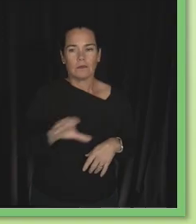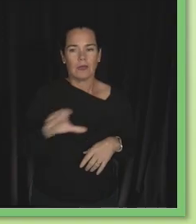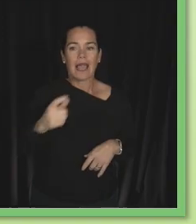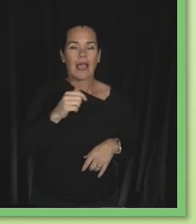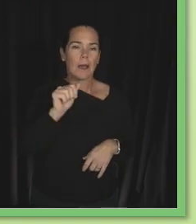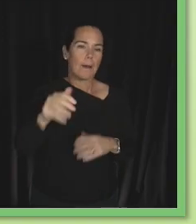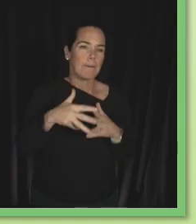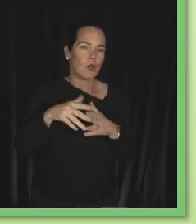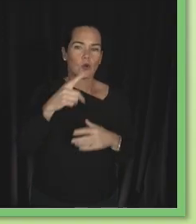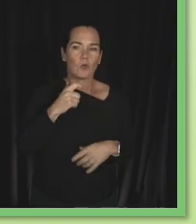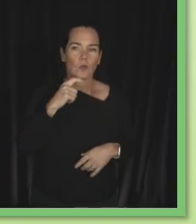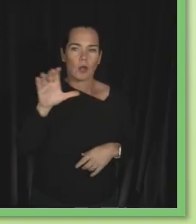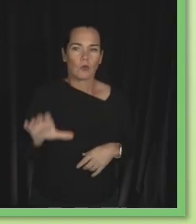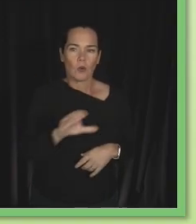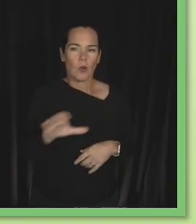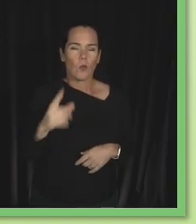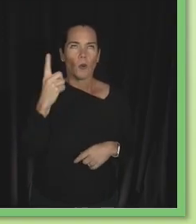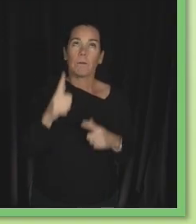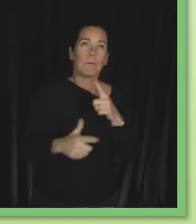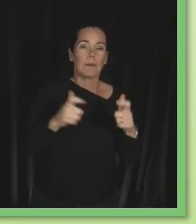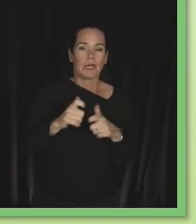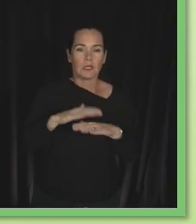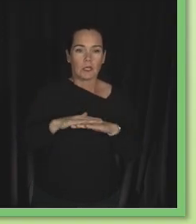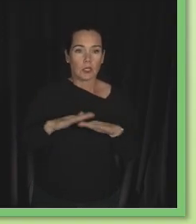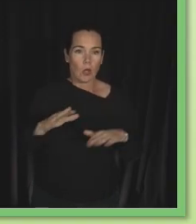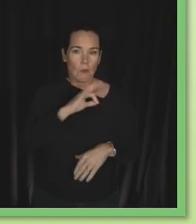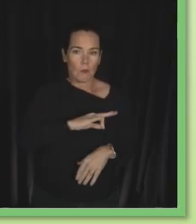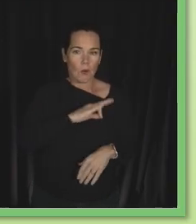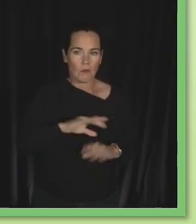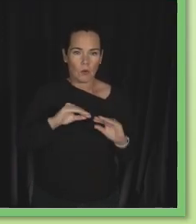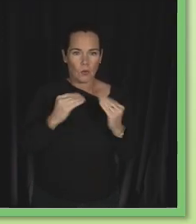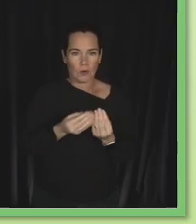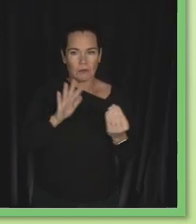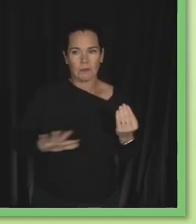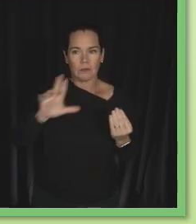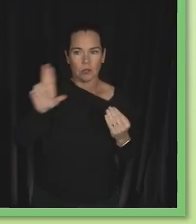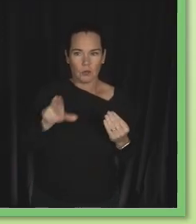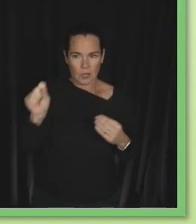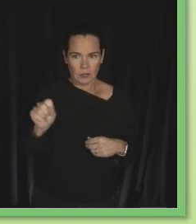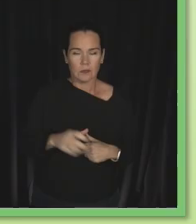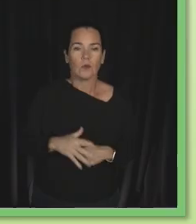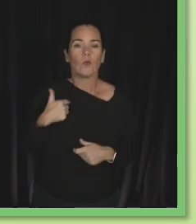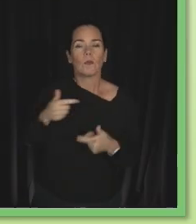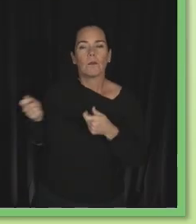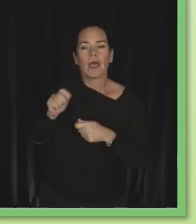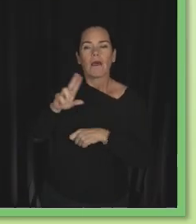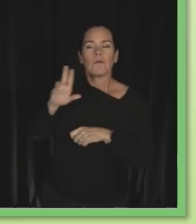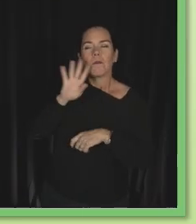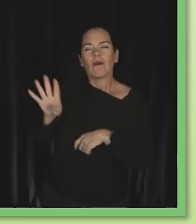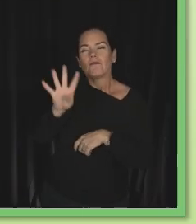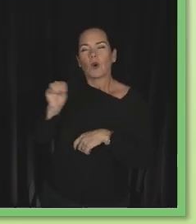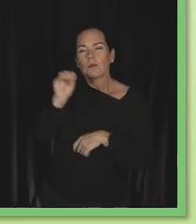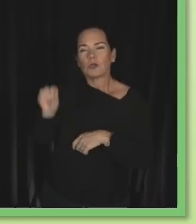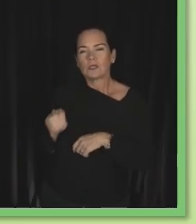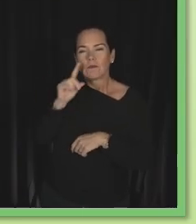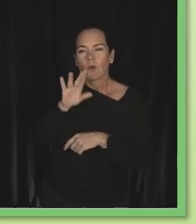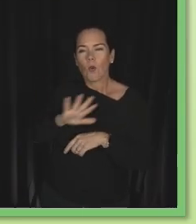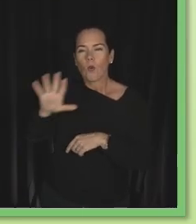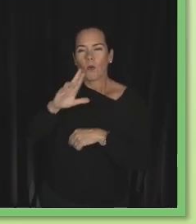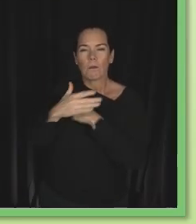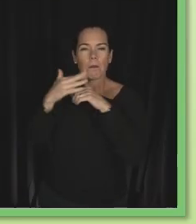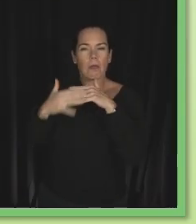we are one of the largest nonprofits in the US. We manage about 40% of the nation's blood supply, respond to